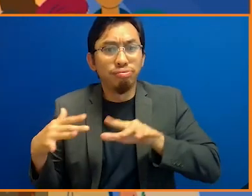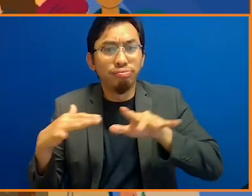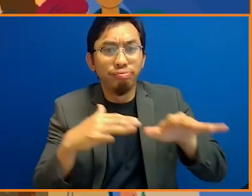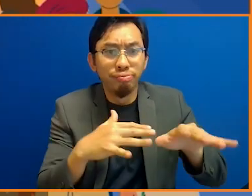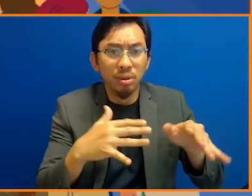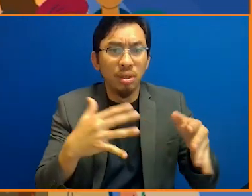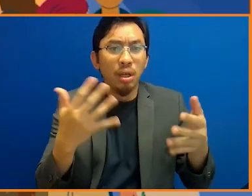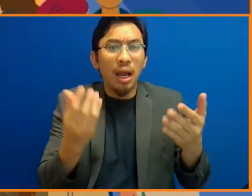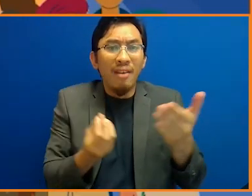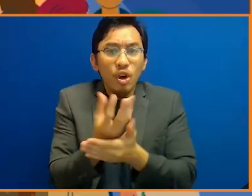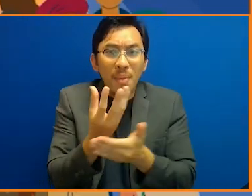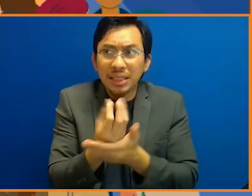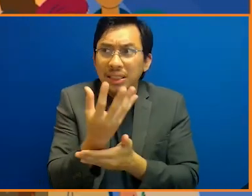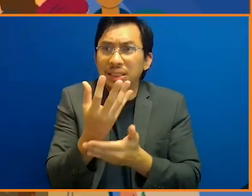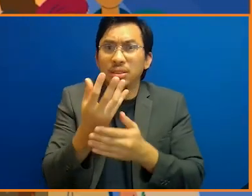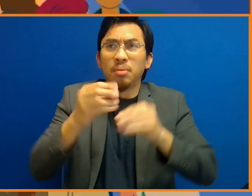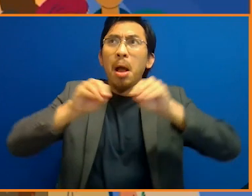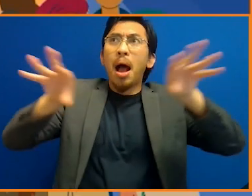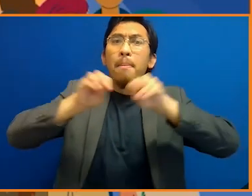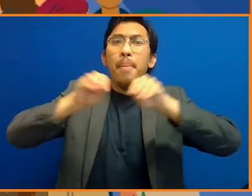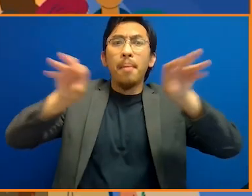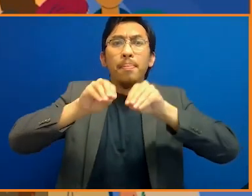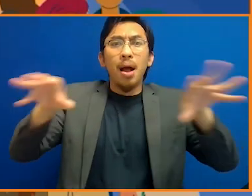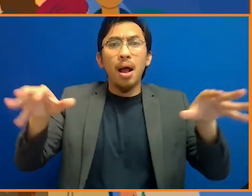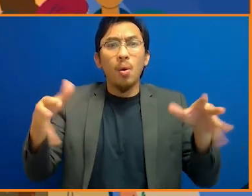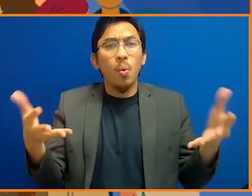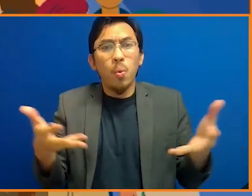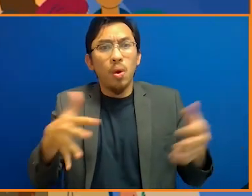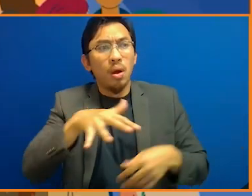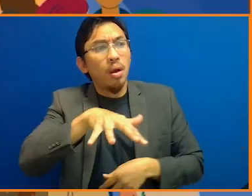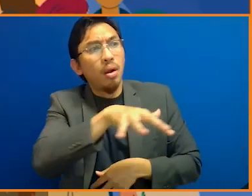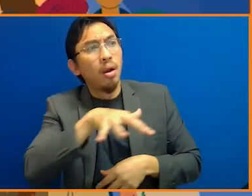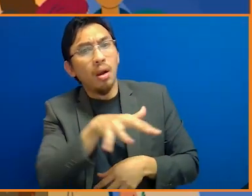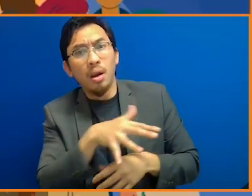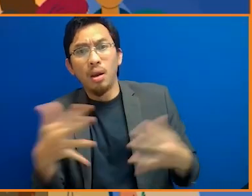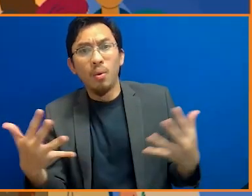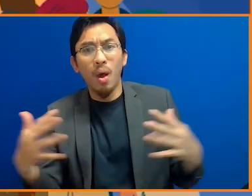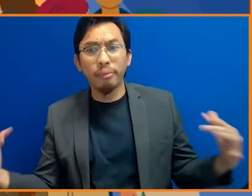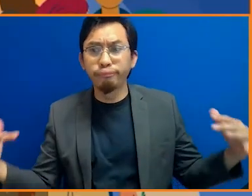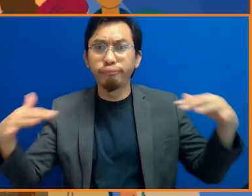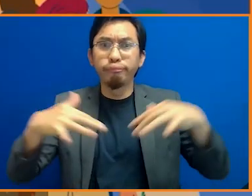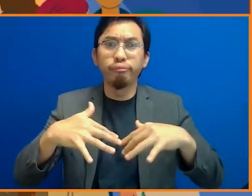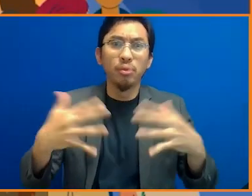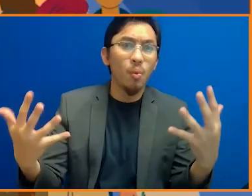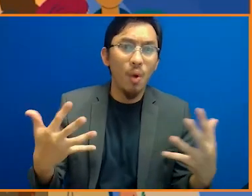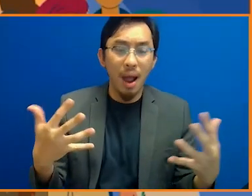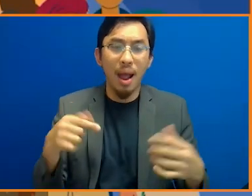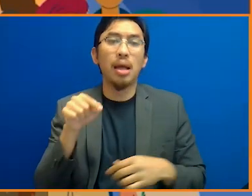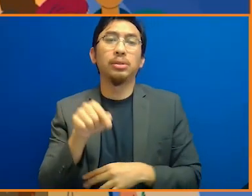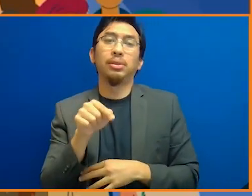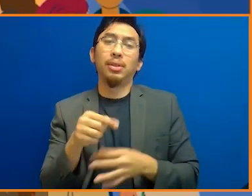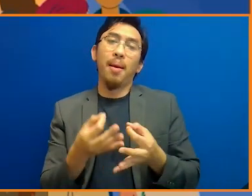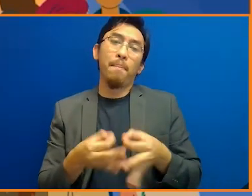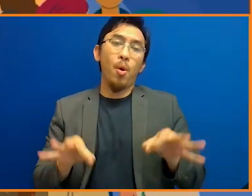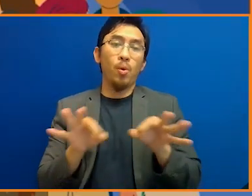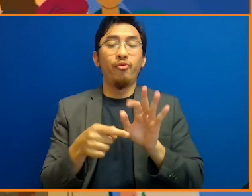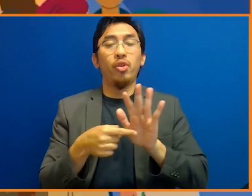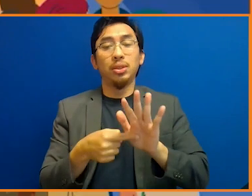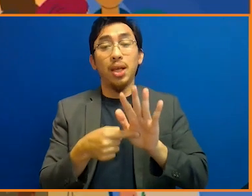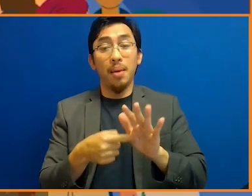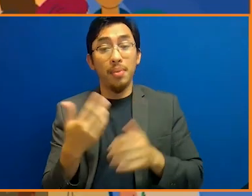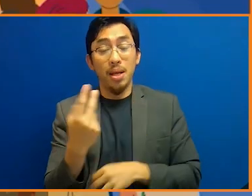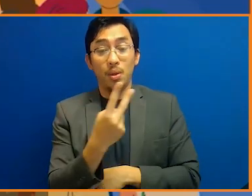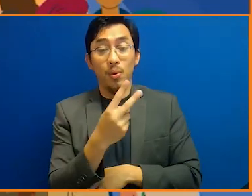the scientific information to the public is quite important. Because,